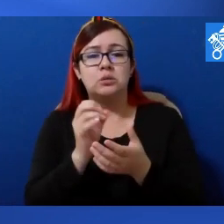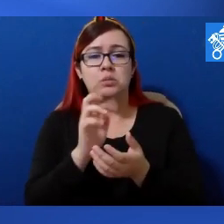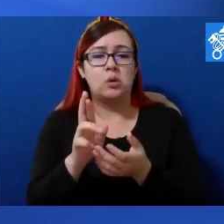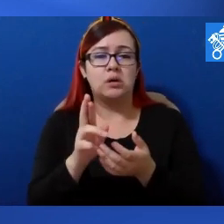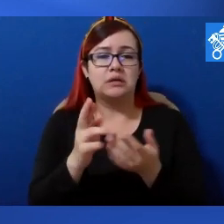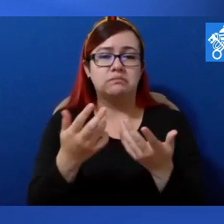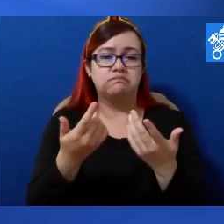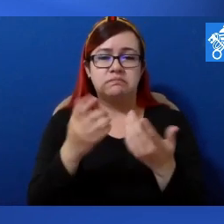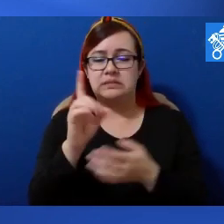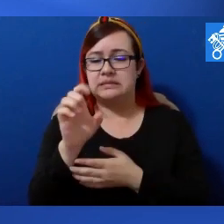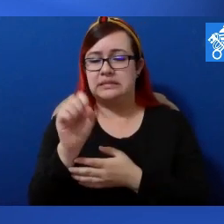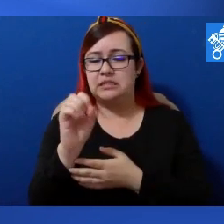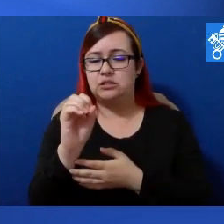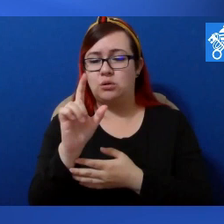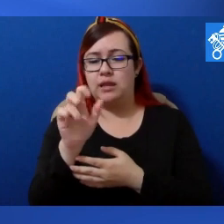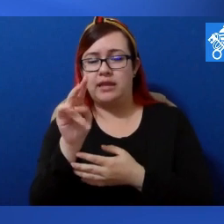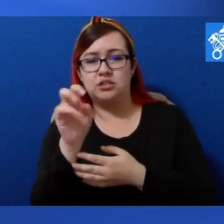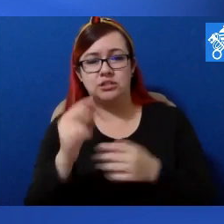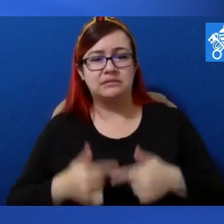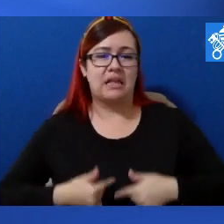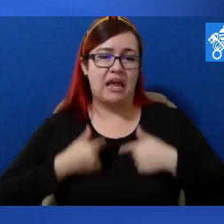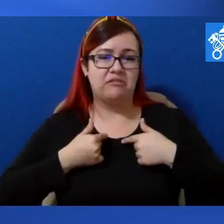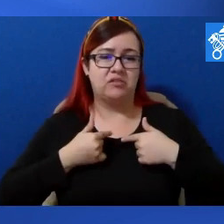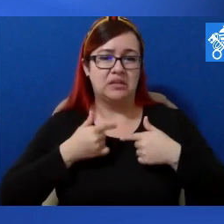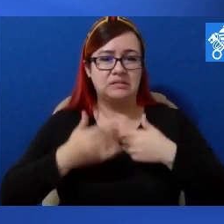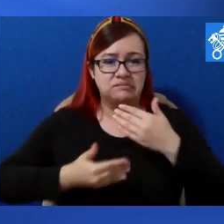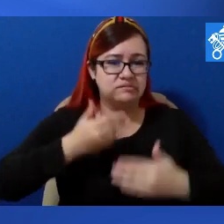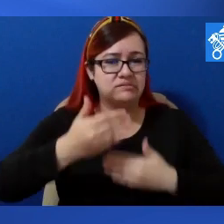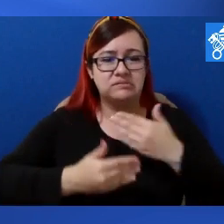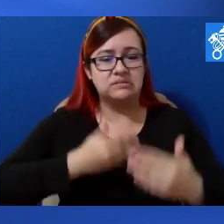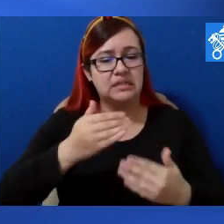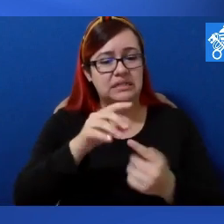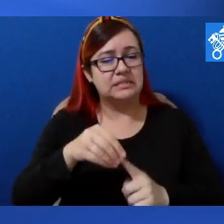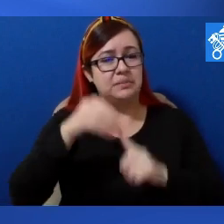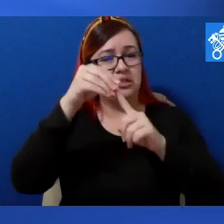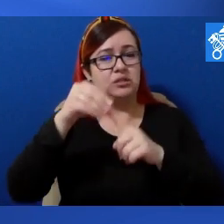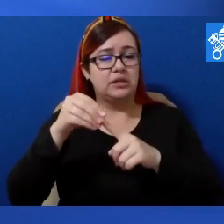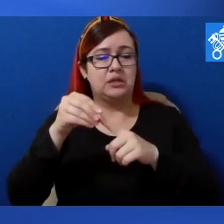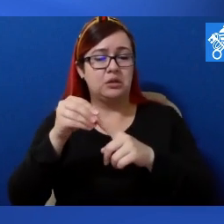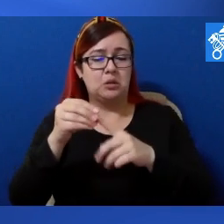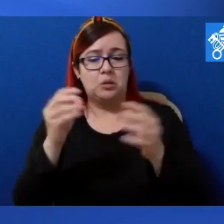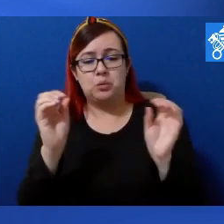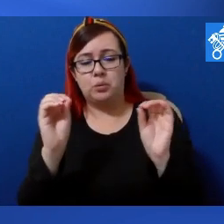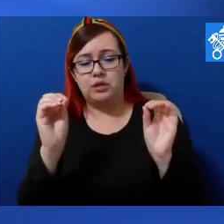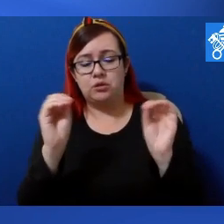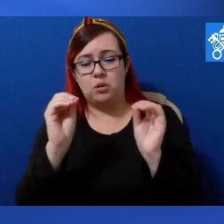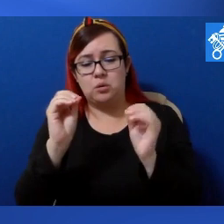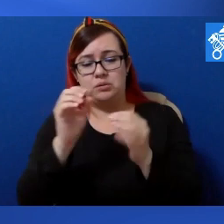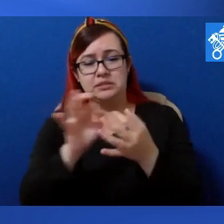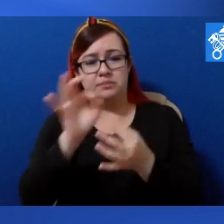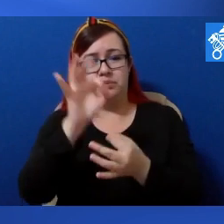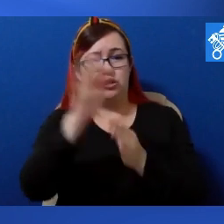life, driven by desolation, without first pausing to consider their state of mind,